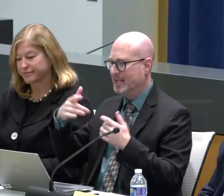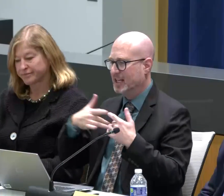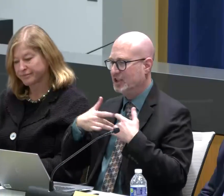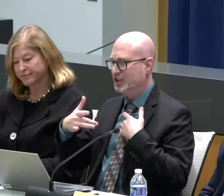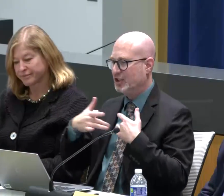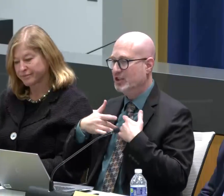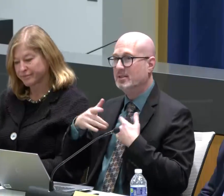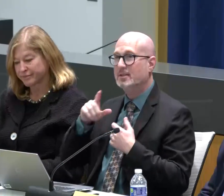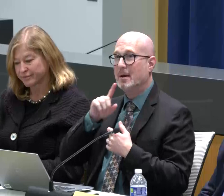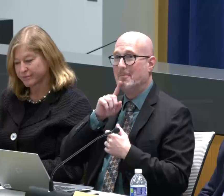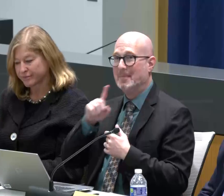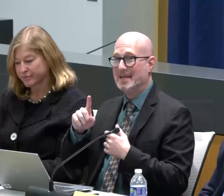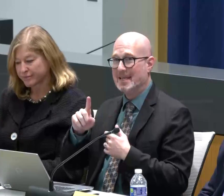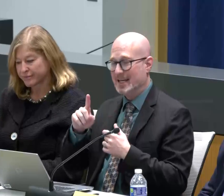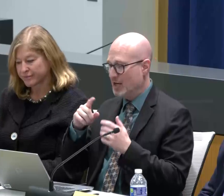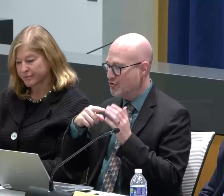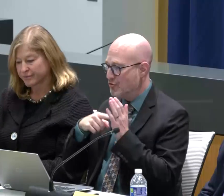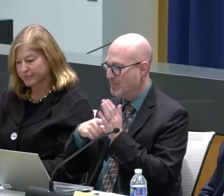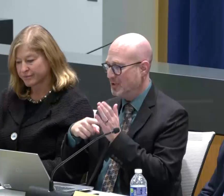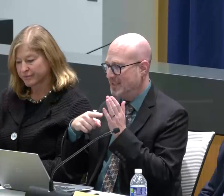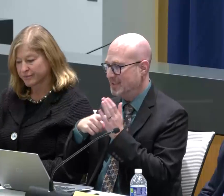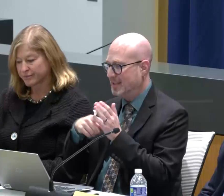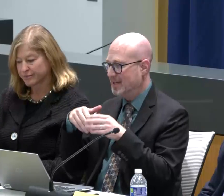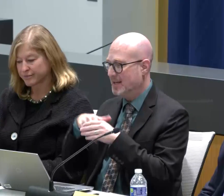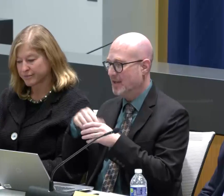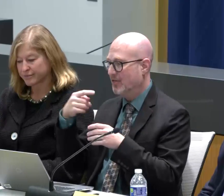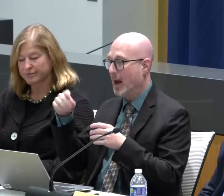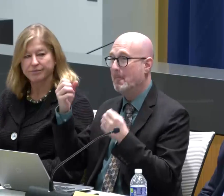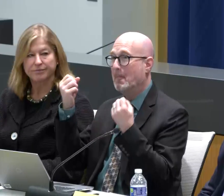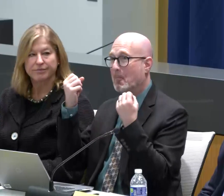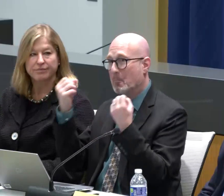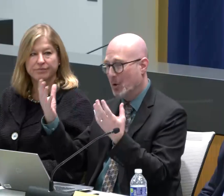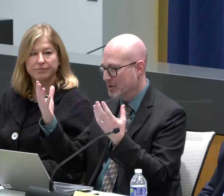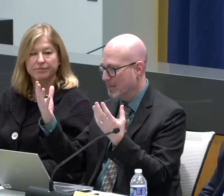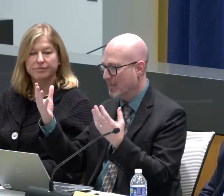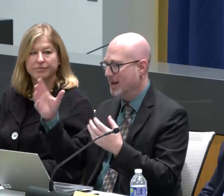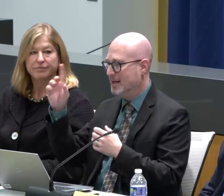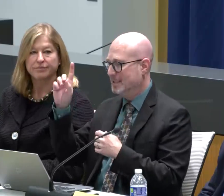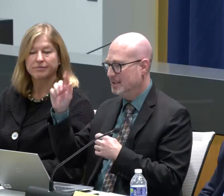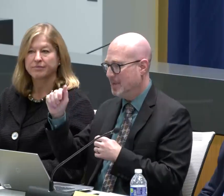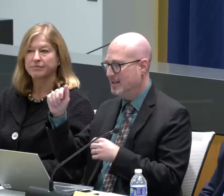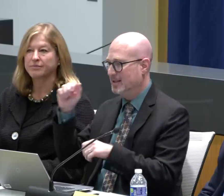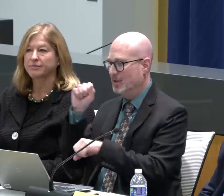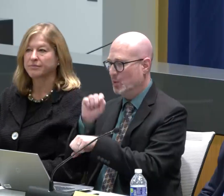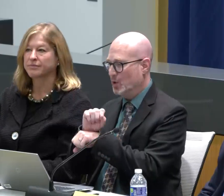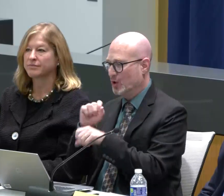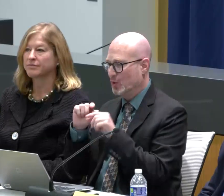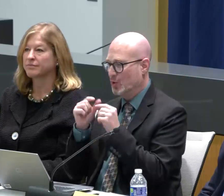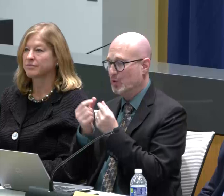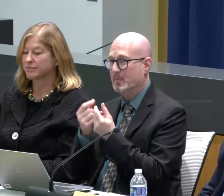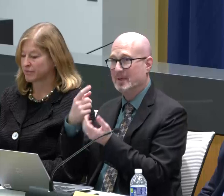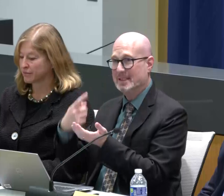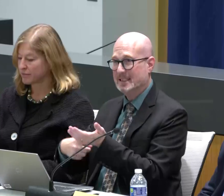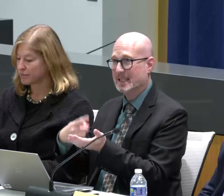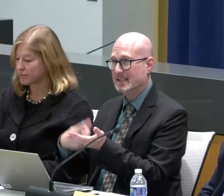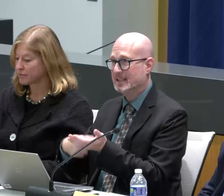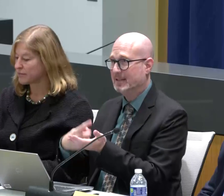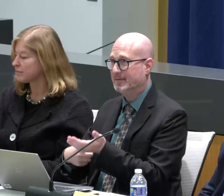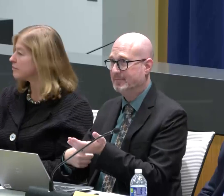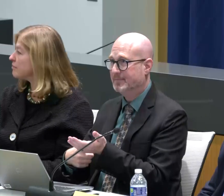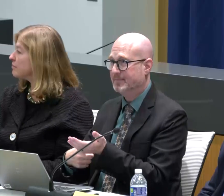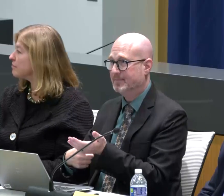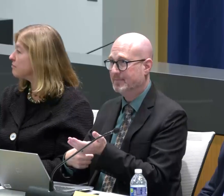and developmental disabled people being represented in the multiple disability working